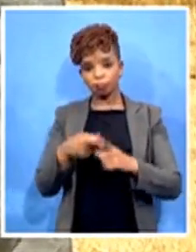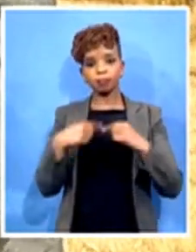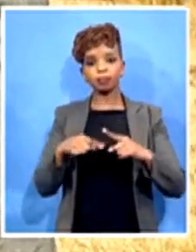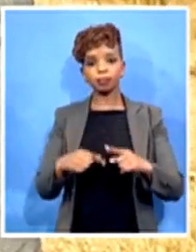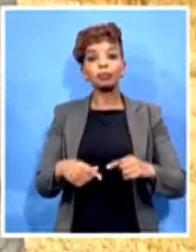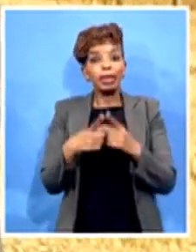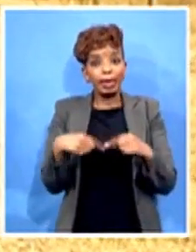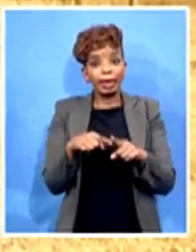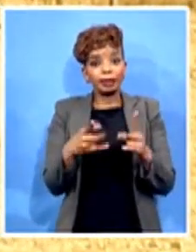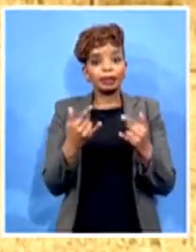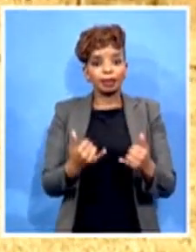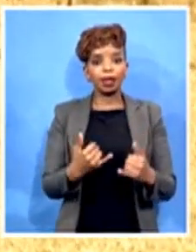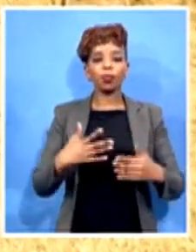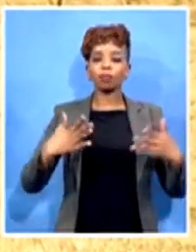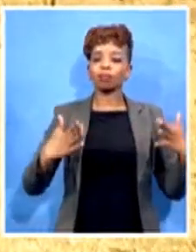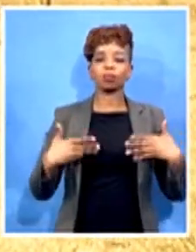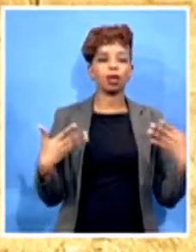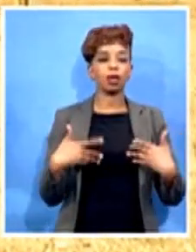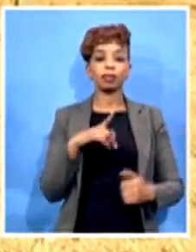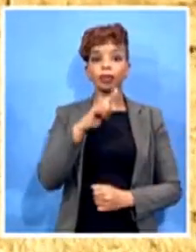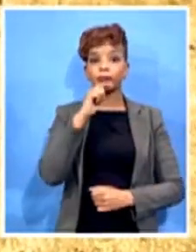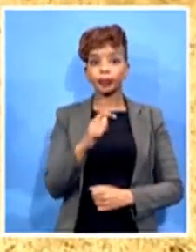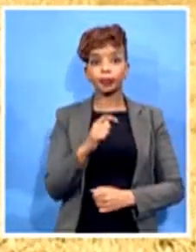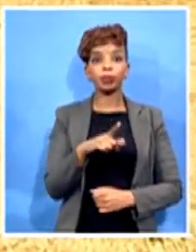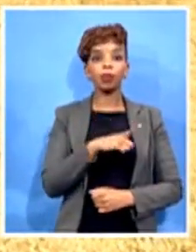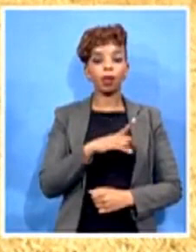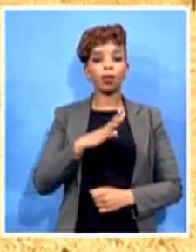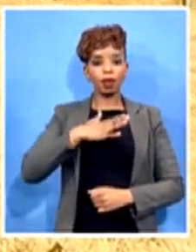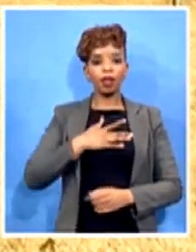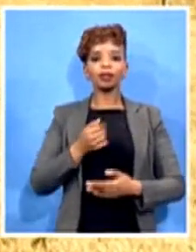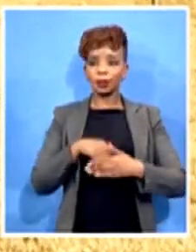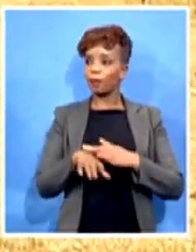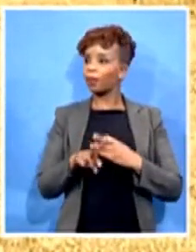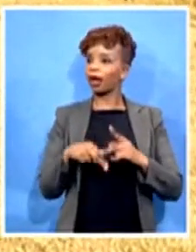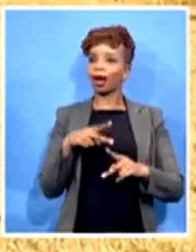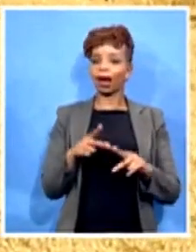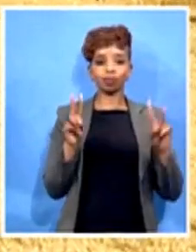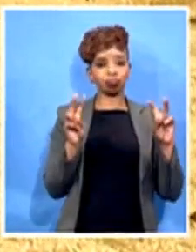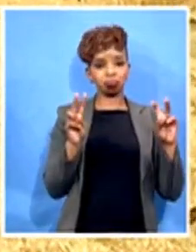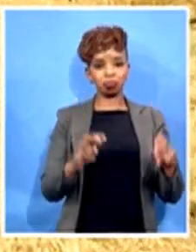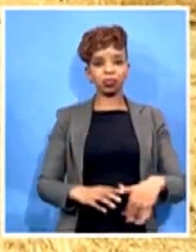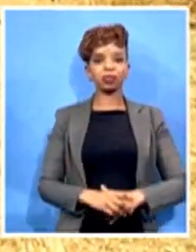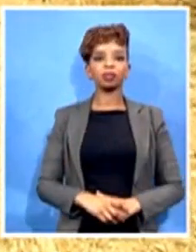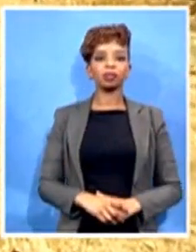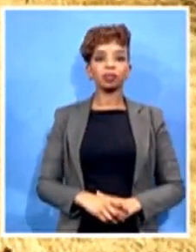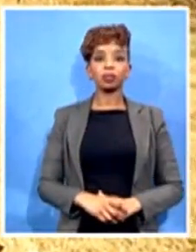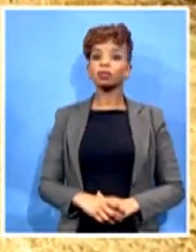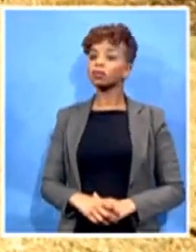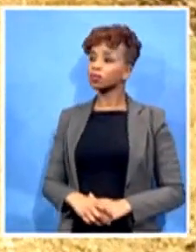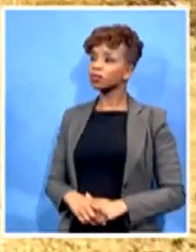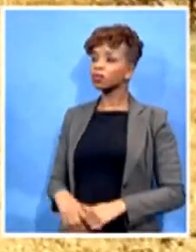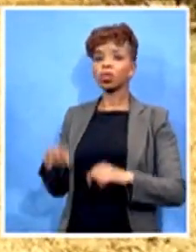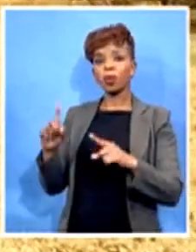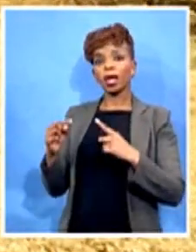felt that we were born again. So we cannot run away from the fact that the kingdoms, most of the kingdoms in the Eastern Cape, are